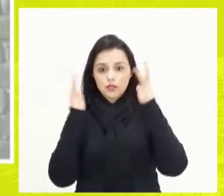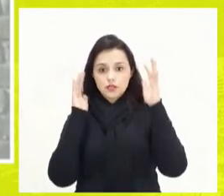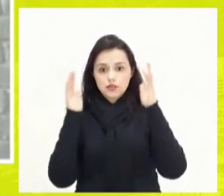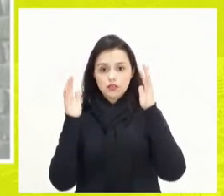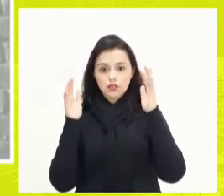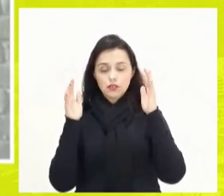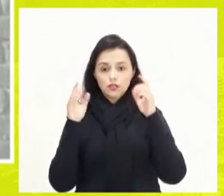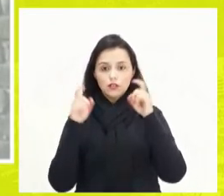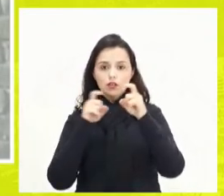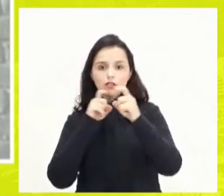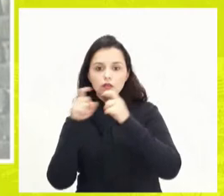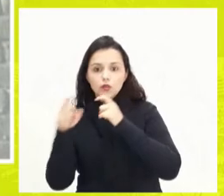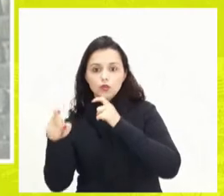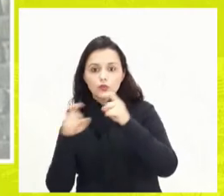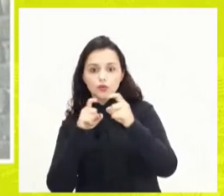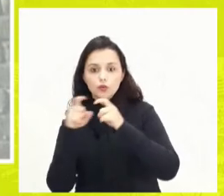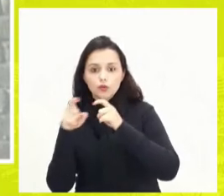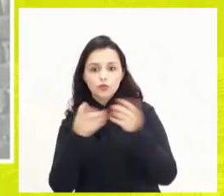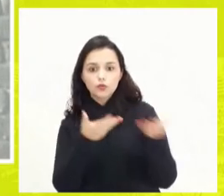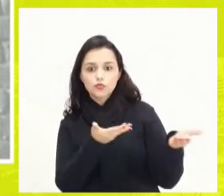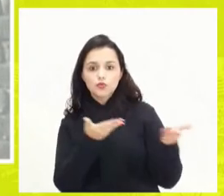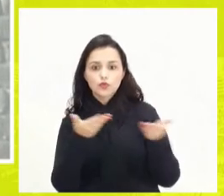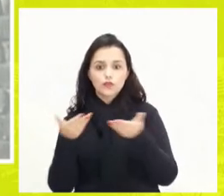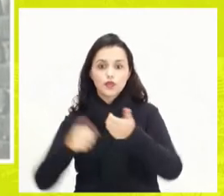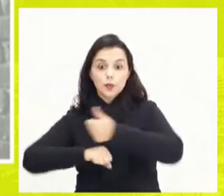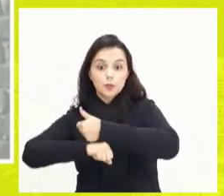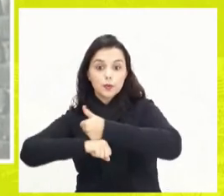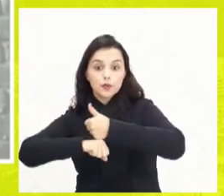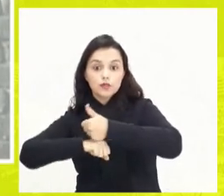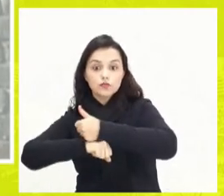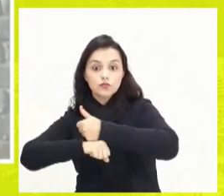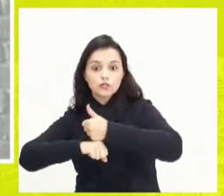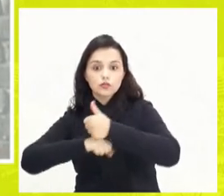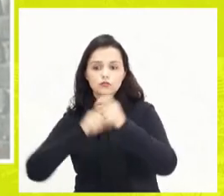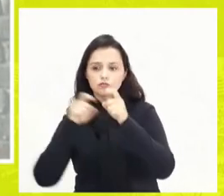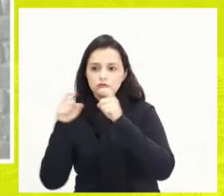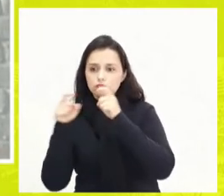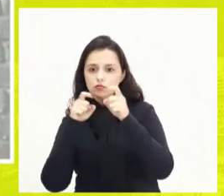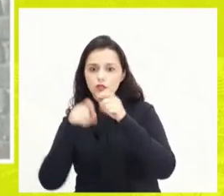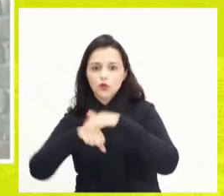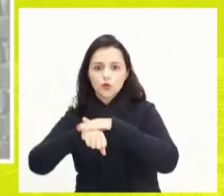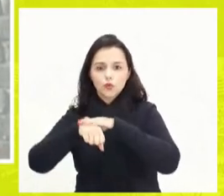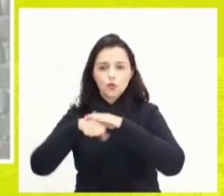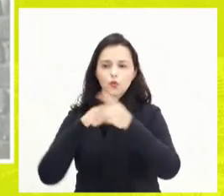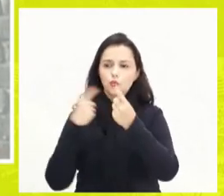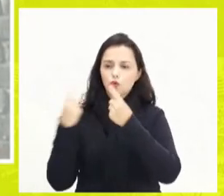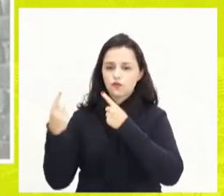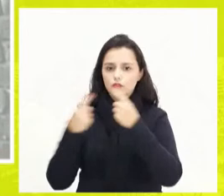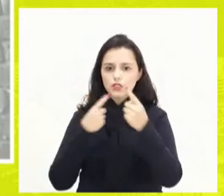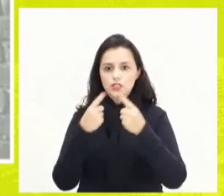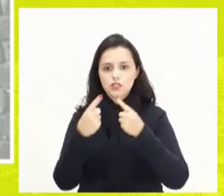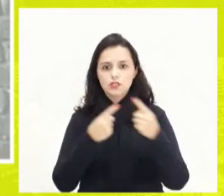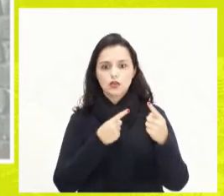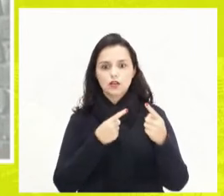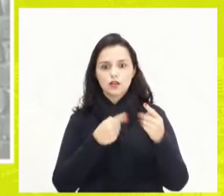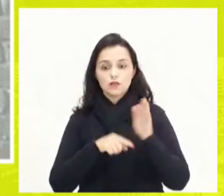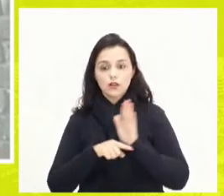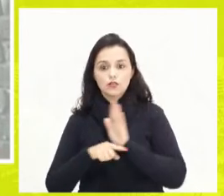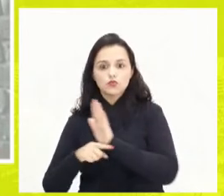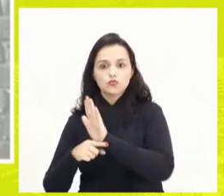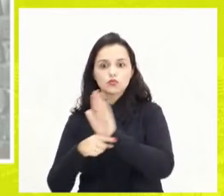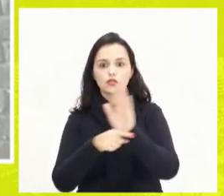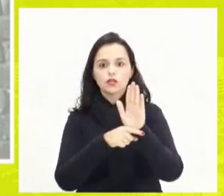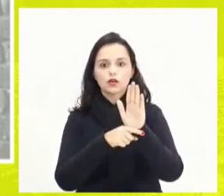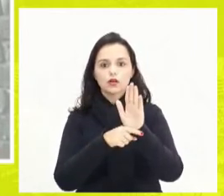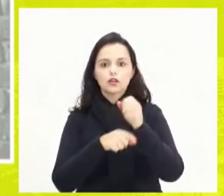tragedy should really open some conversations should we invite professionals then help that can